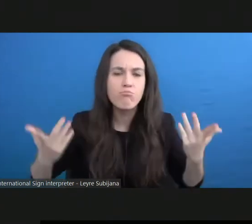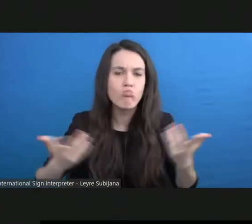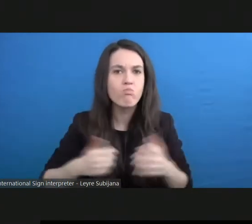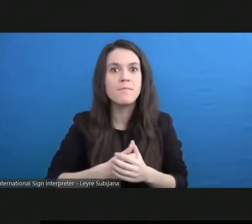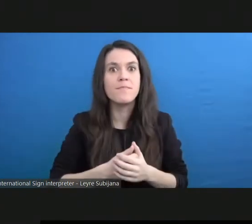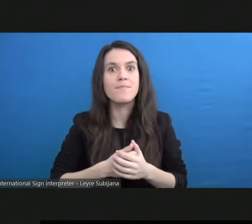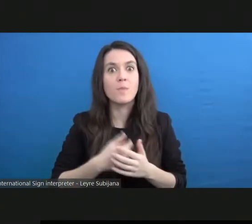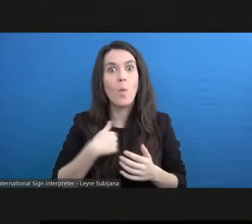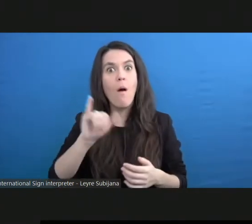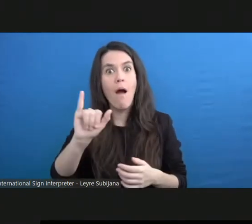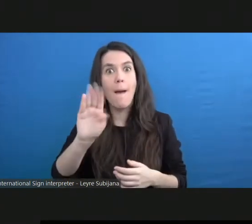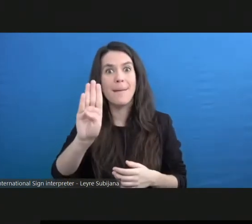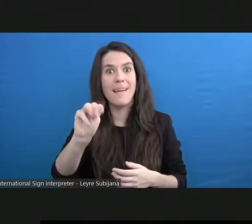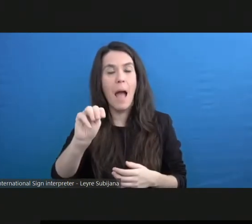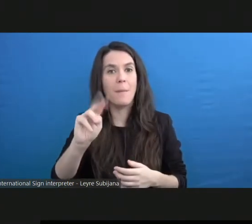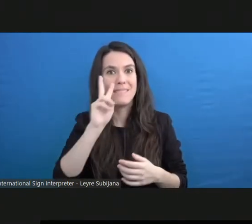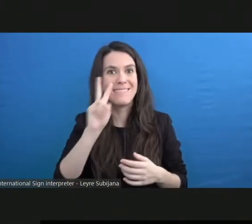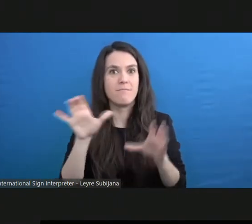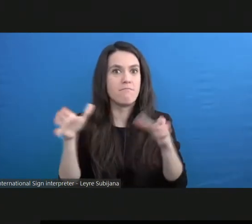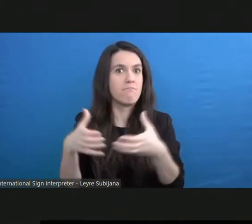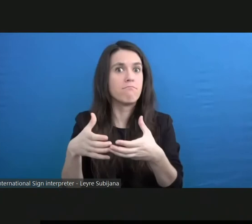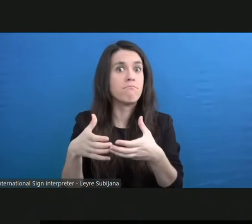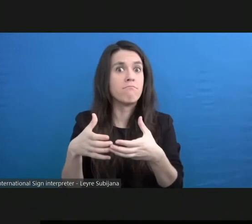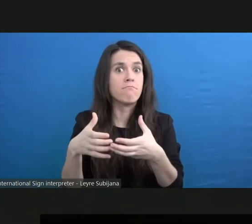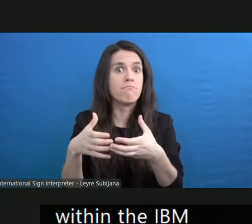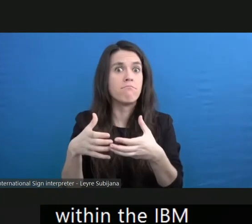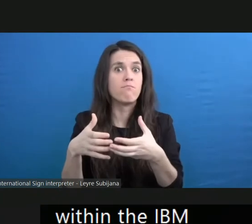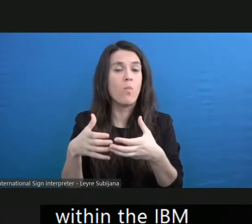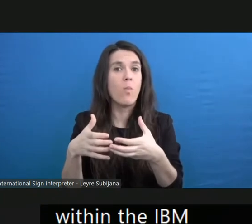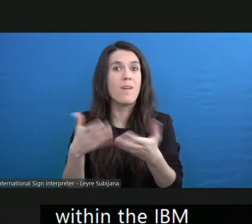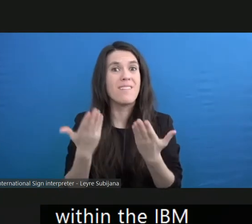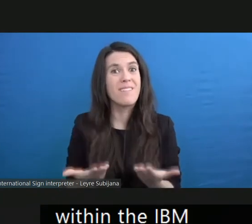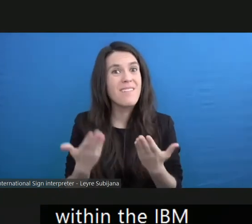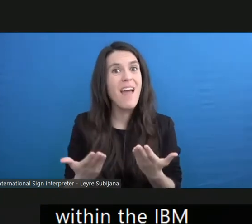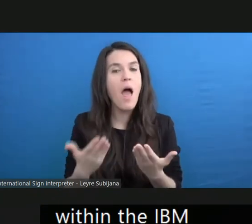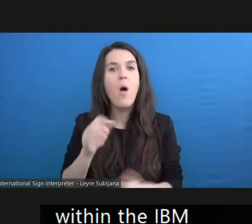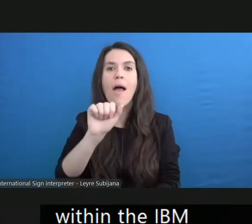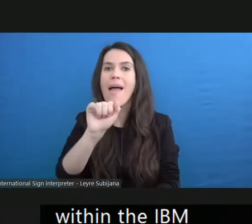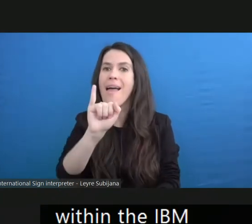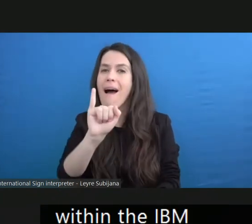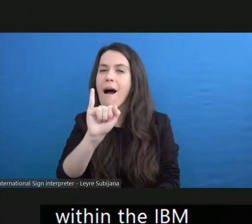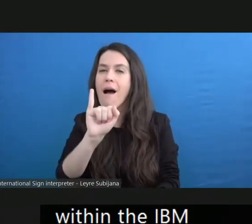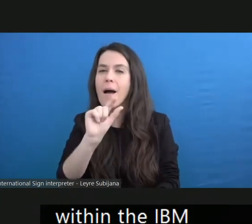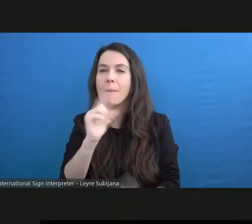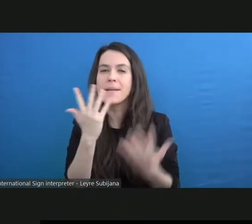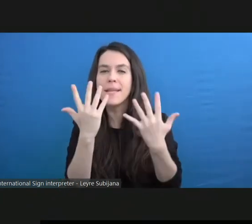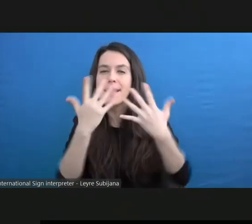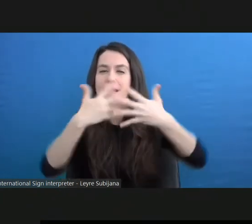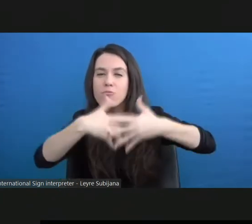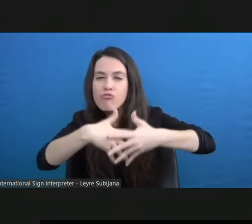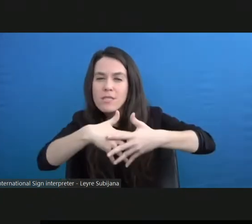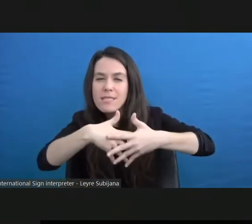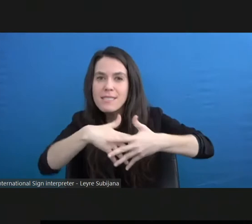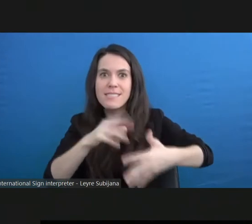IBM corporation and AI, you know, basically IBM is in a hybrid cloud and AI company. And so for us,